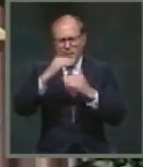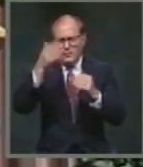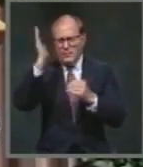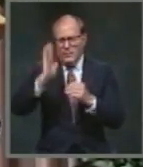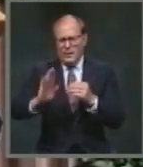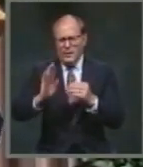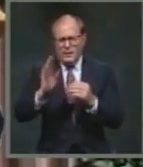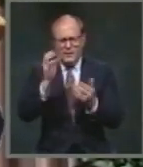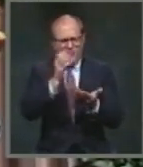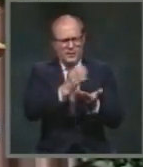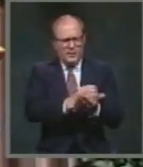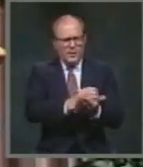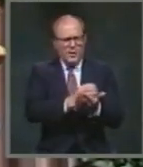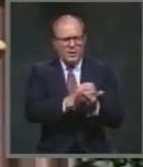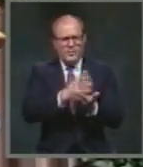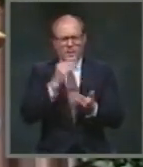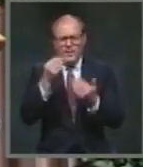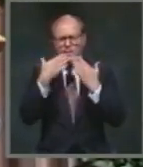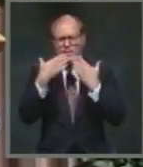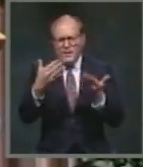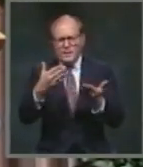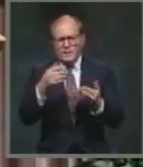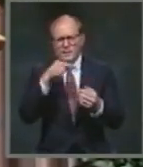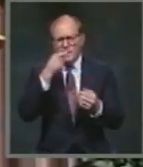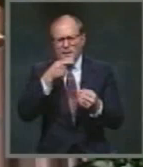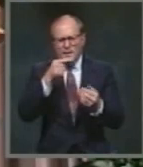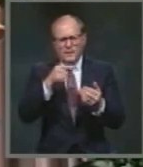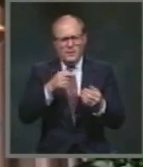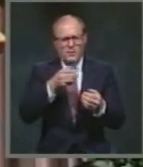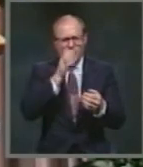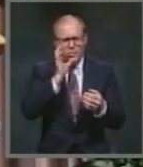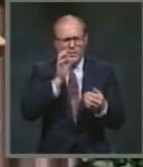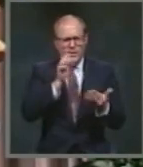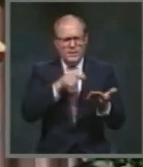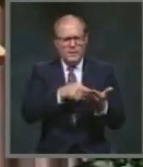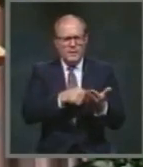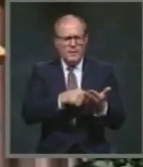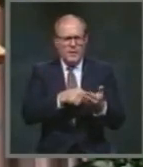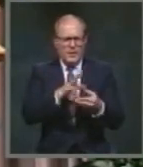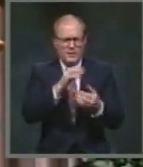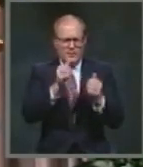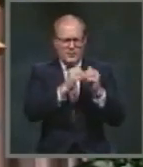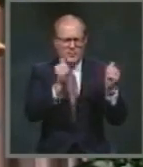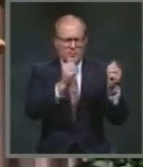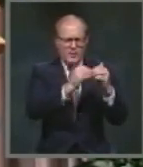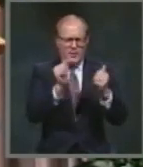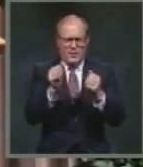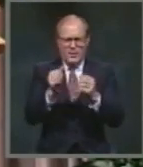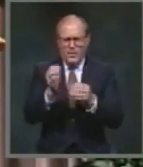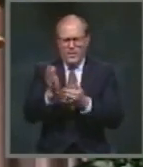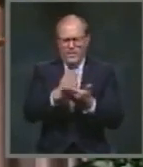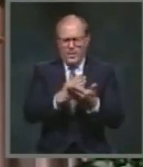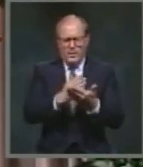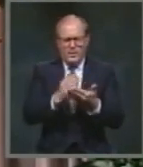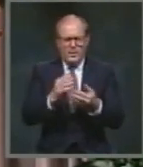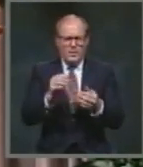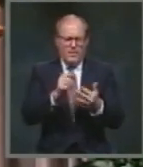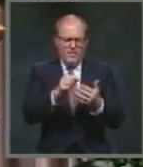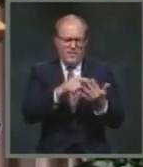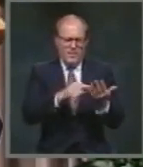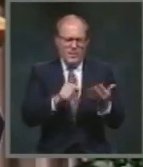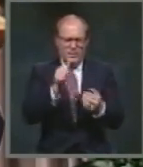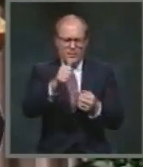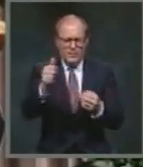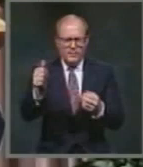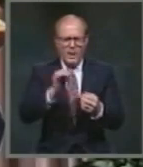He took the cup and gave thanks and said, "Take this and divide it among yourselves. For I say